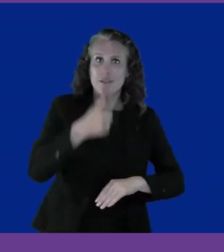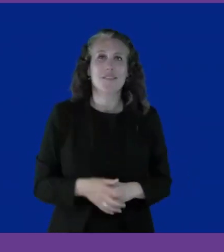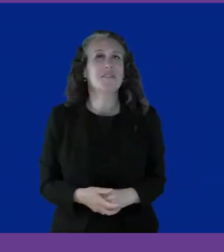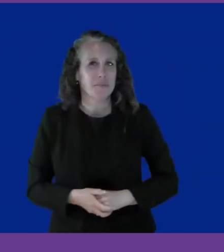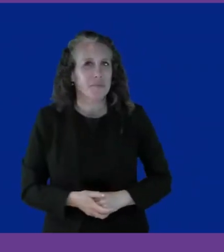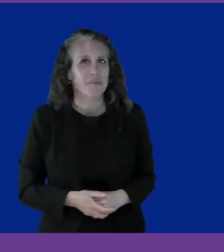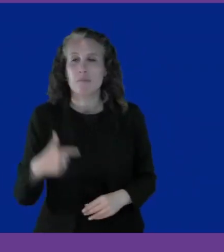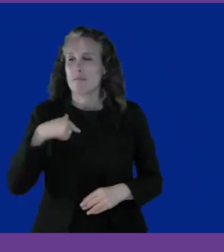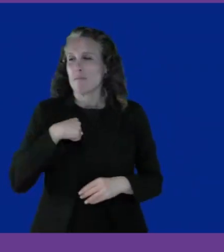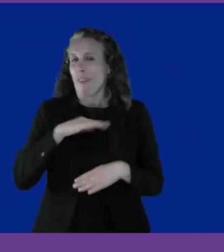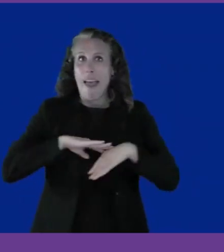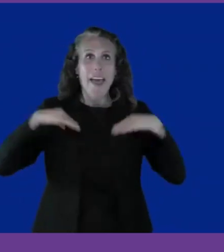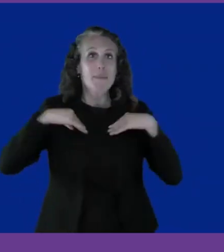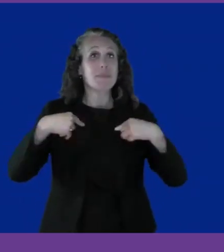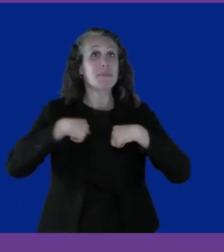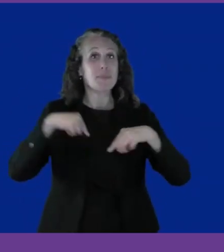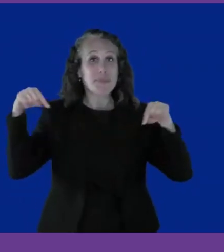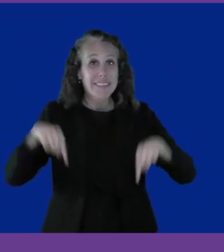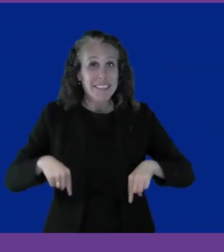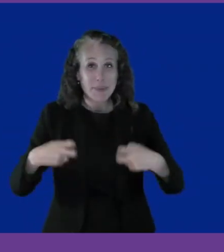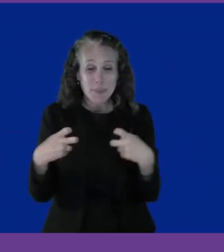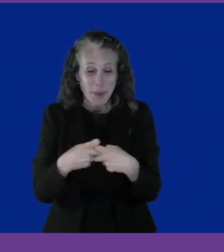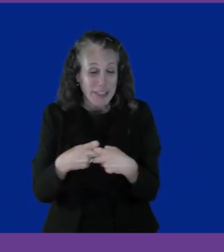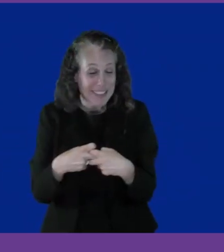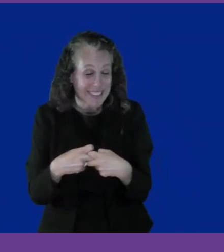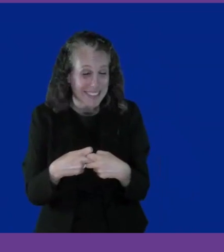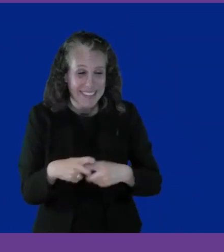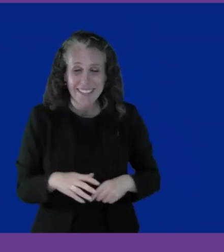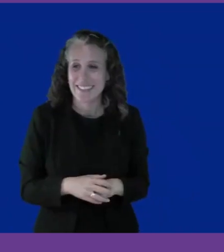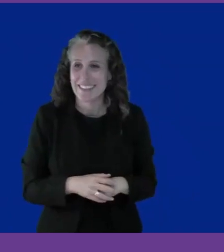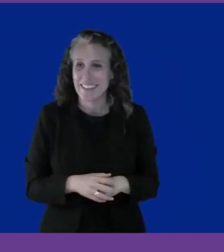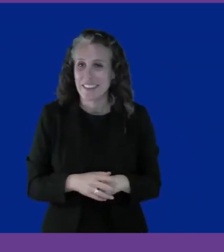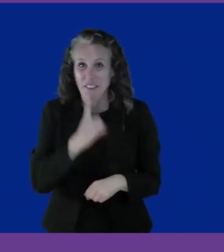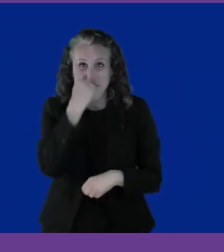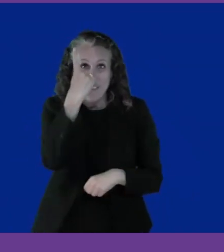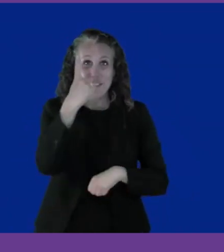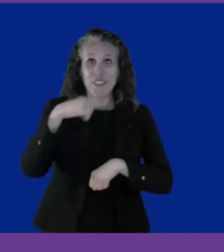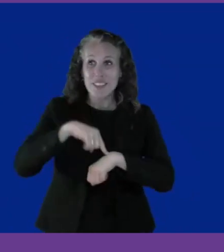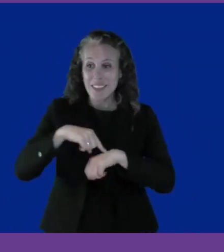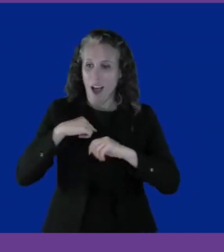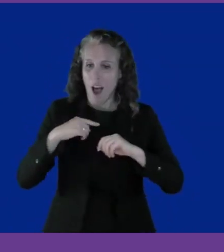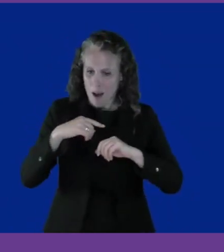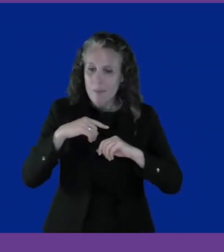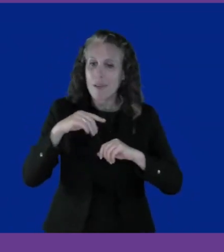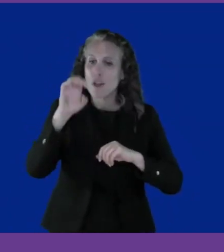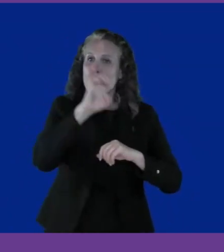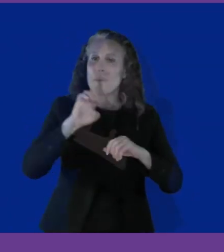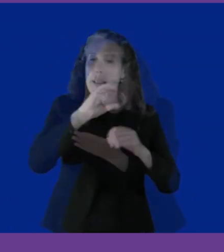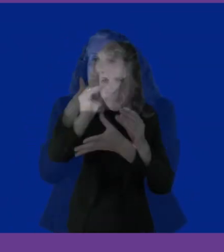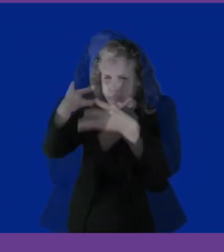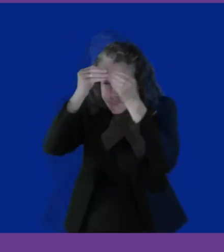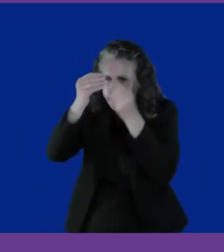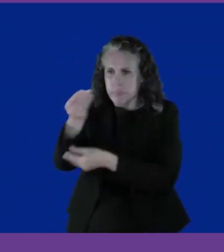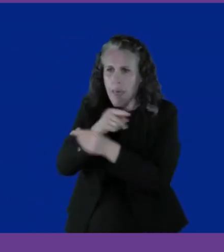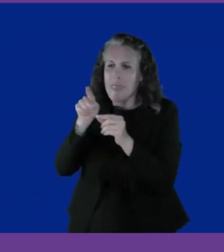be here in Brussels for this first company, the first that we co-organize within the European Banking